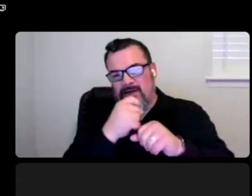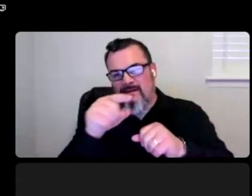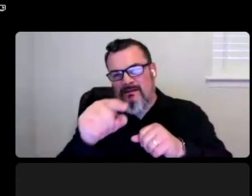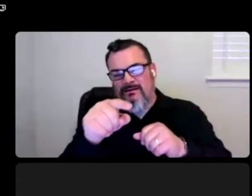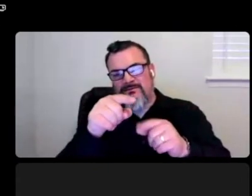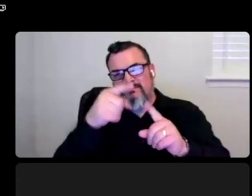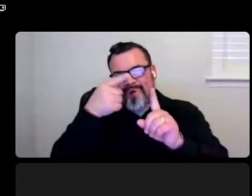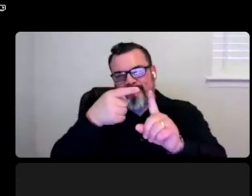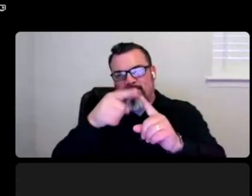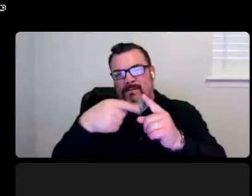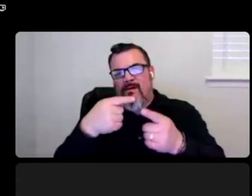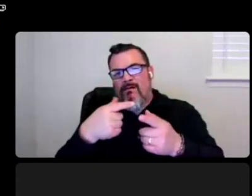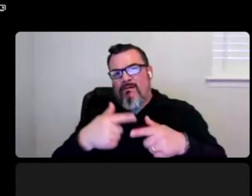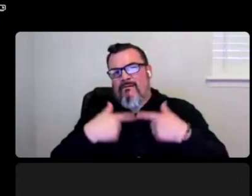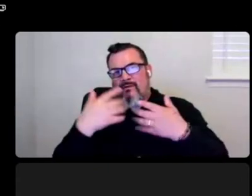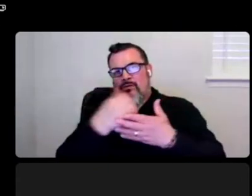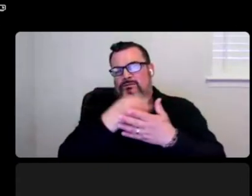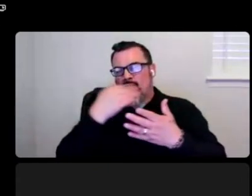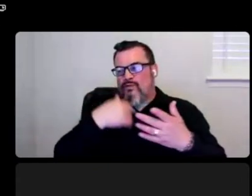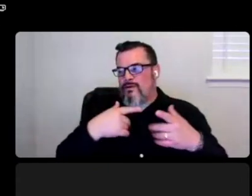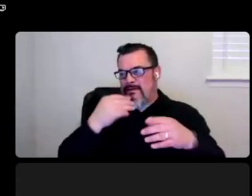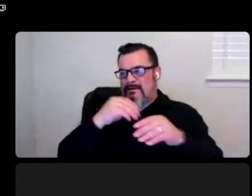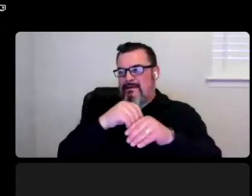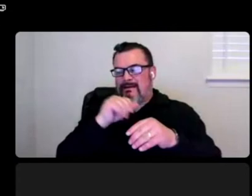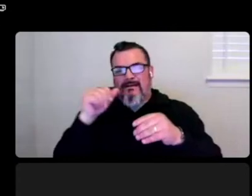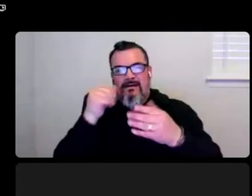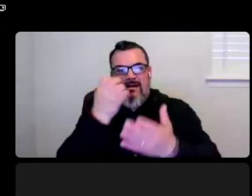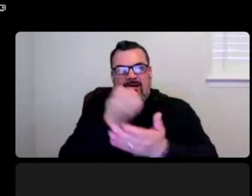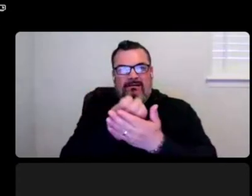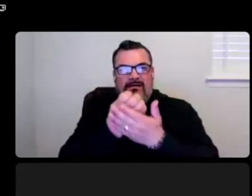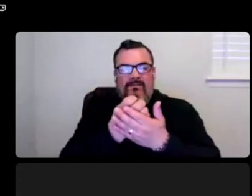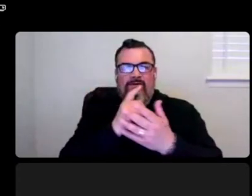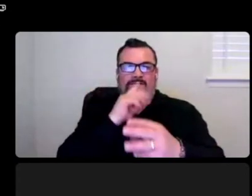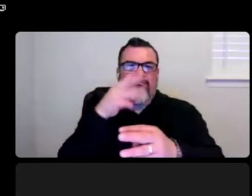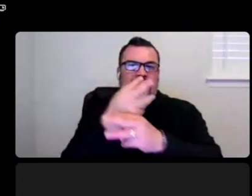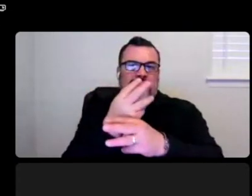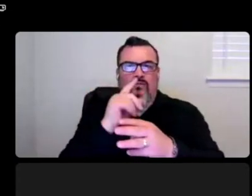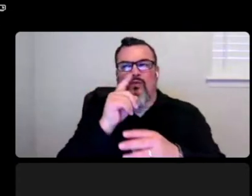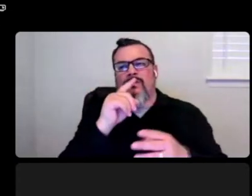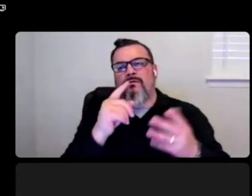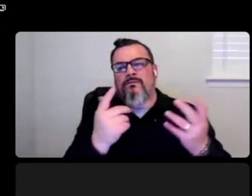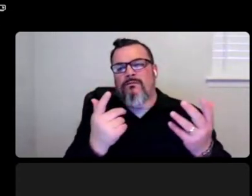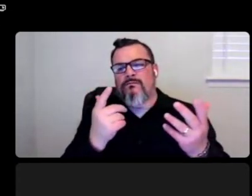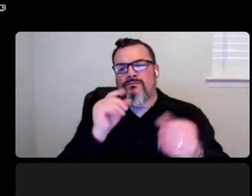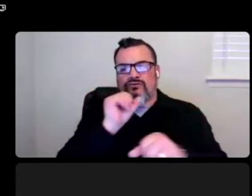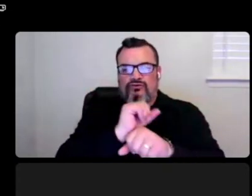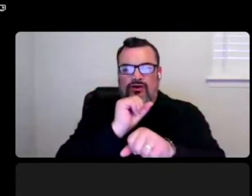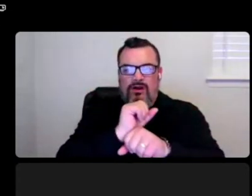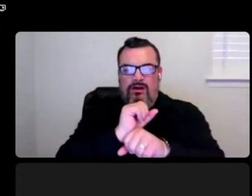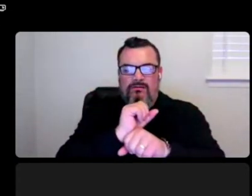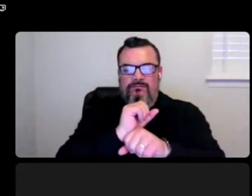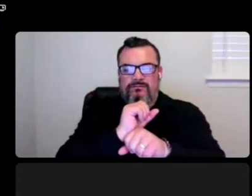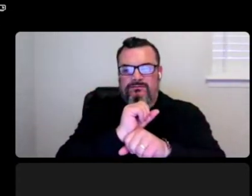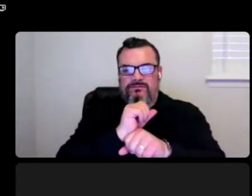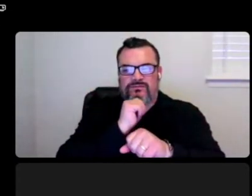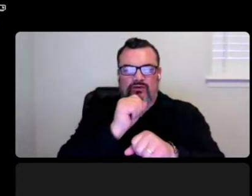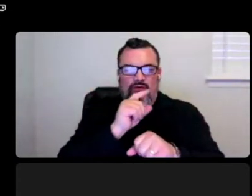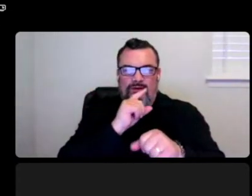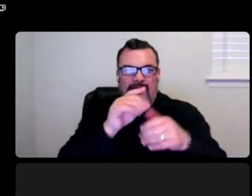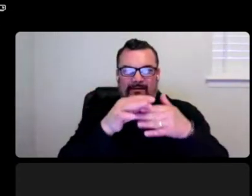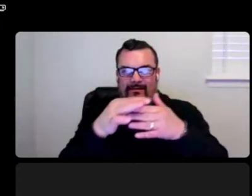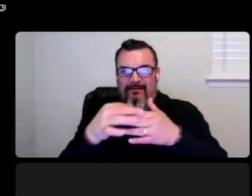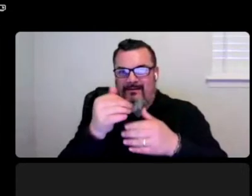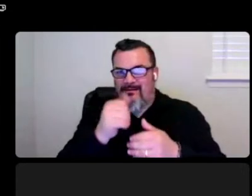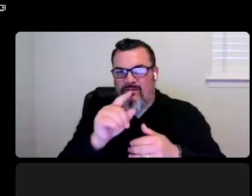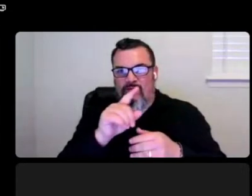about living wages, because we are in an economic reality where there are jobs that don't really lead anywhere or